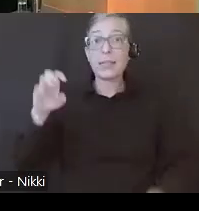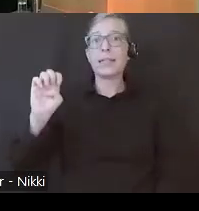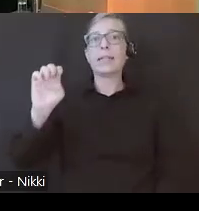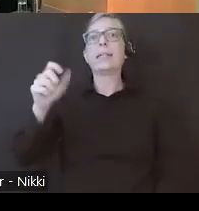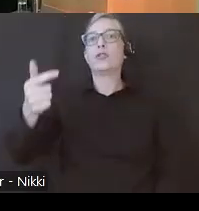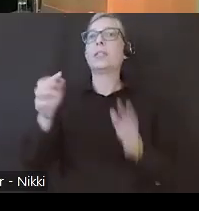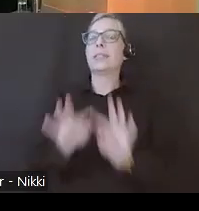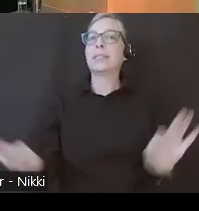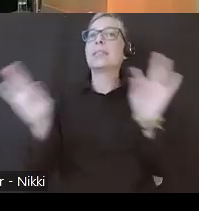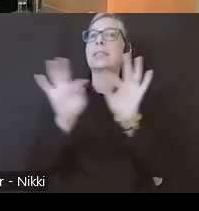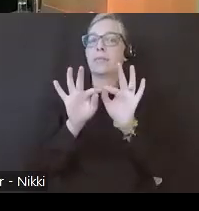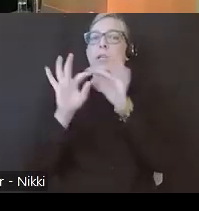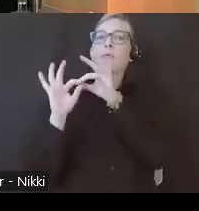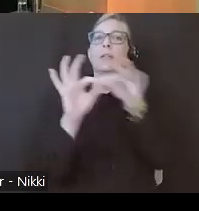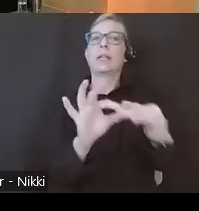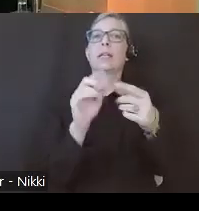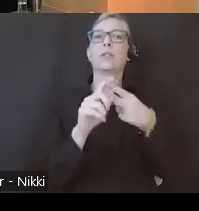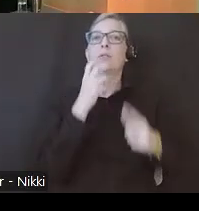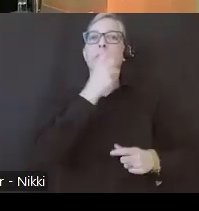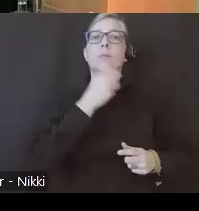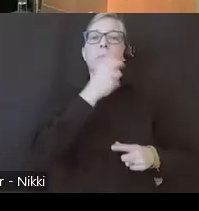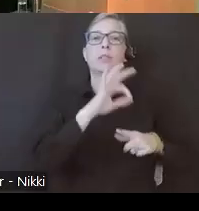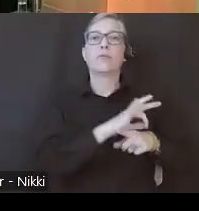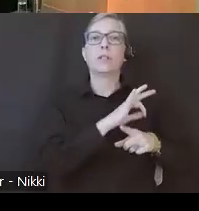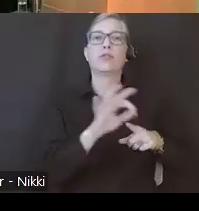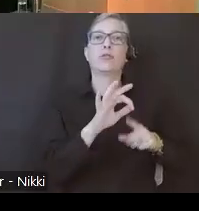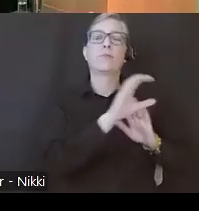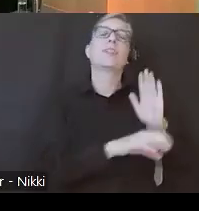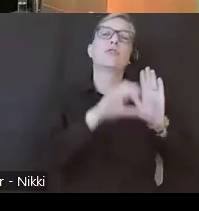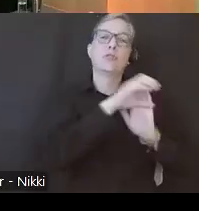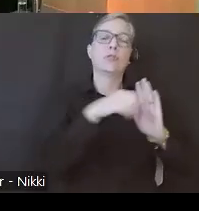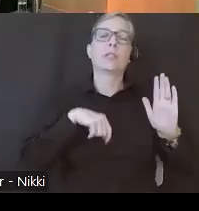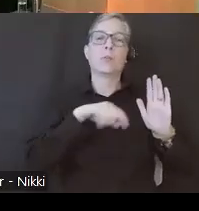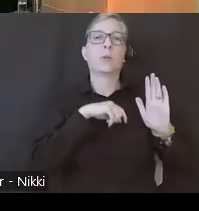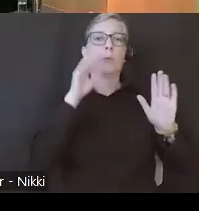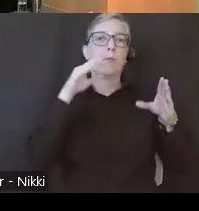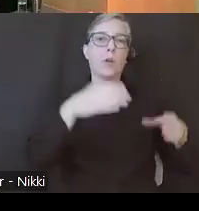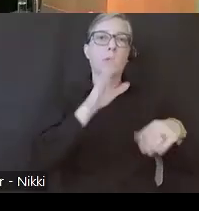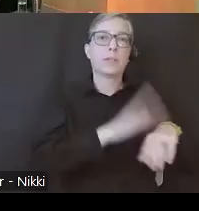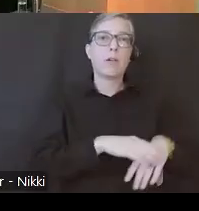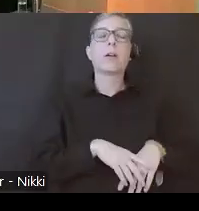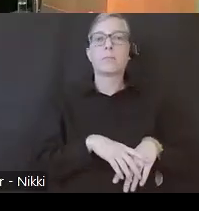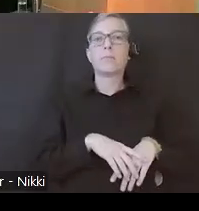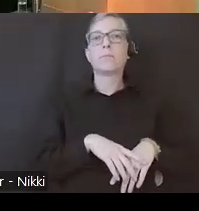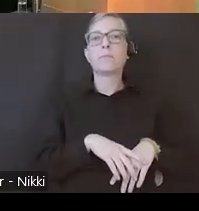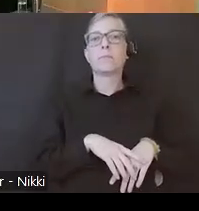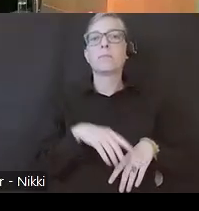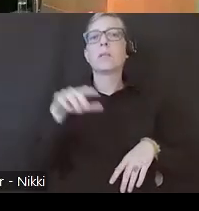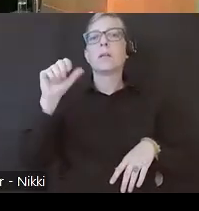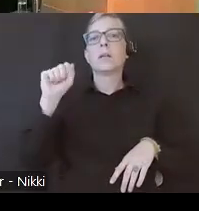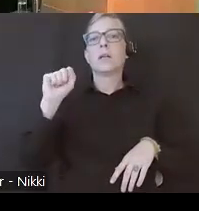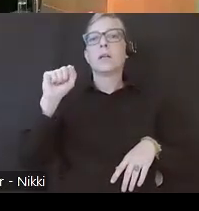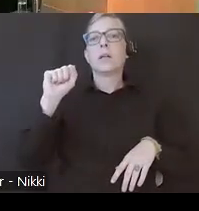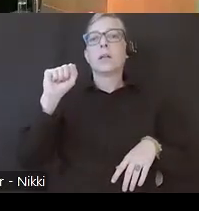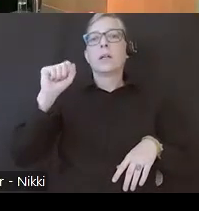related to those speech features we're focusing on, the spectrotemporal features and also phonetic features of the speech stimuli, which is really